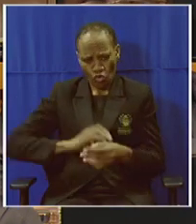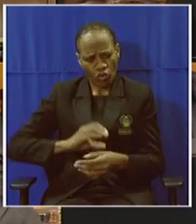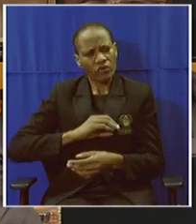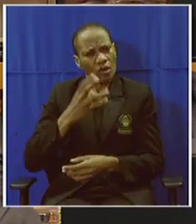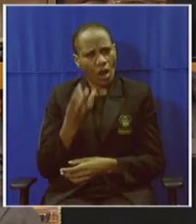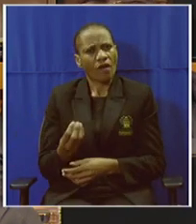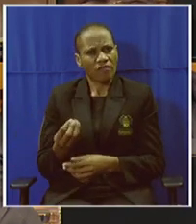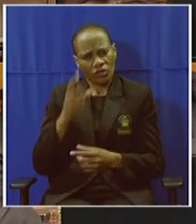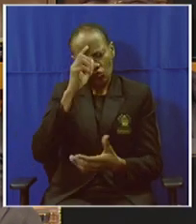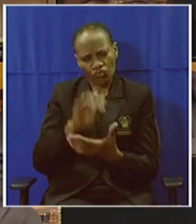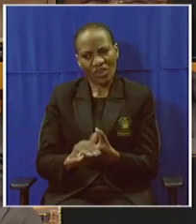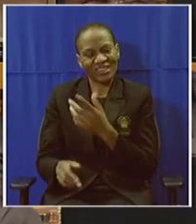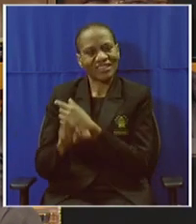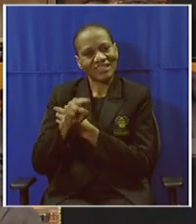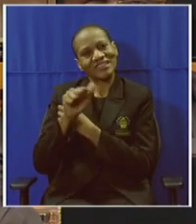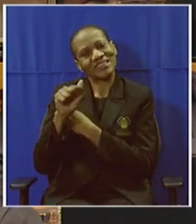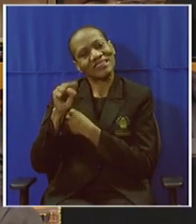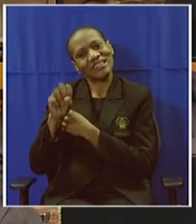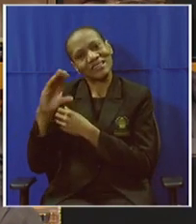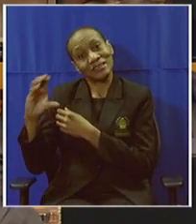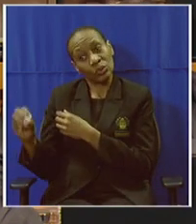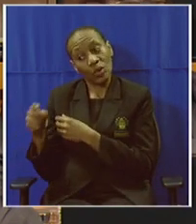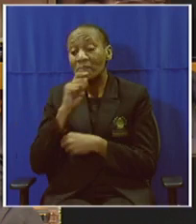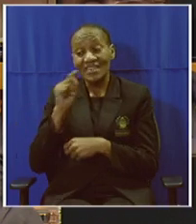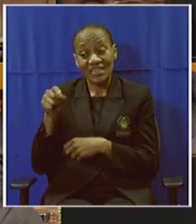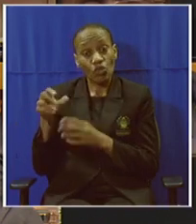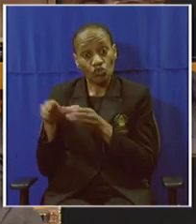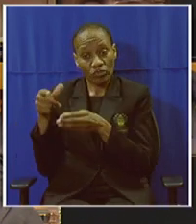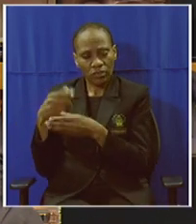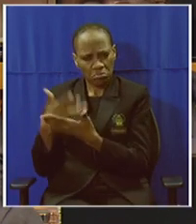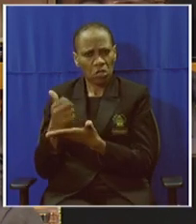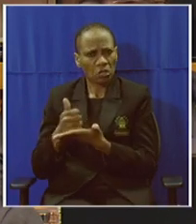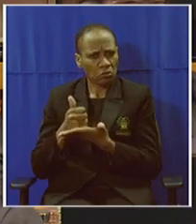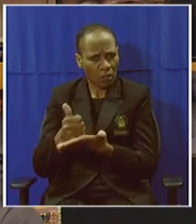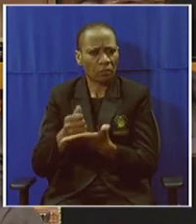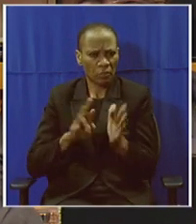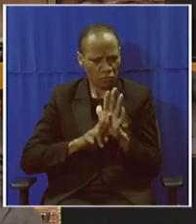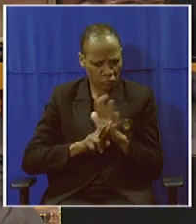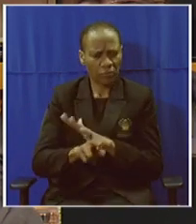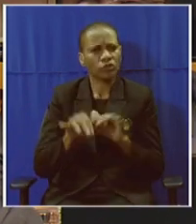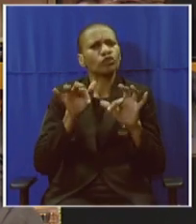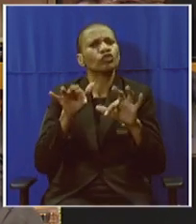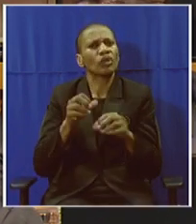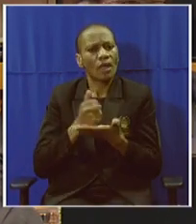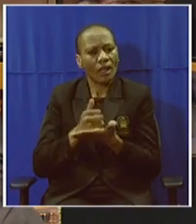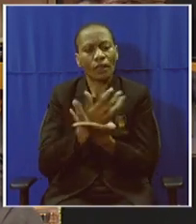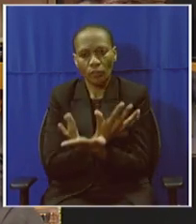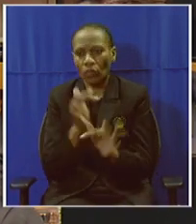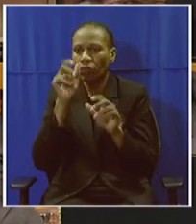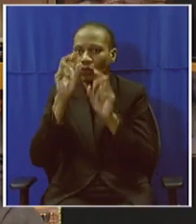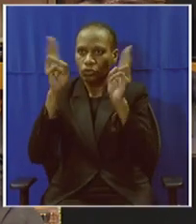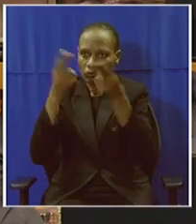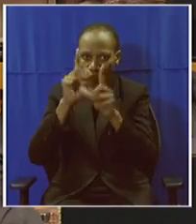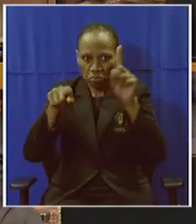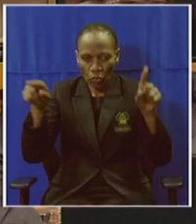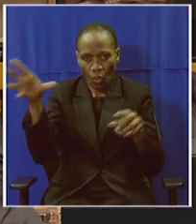in SASCO as the only reliable instrument to champion the demand of students of access and success within the institutions